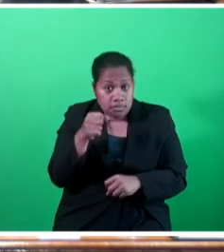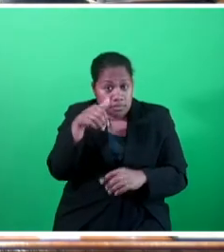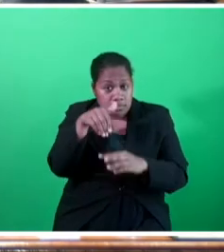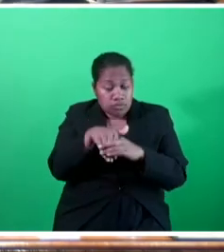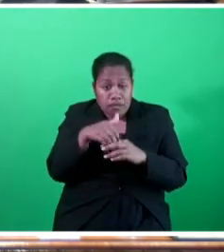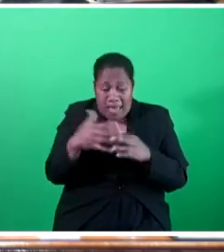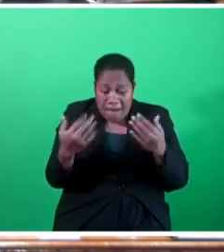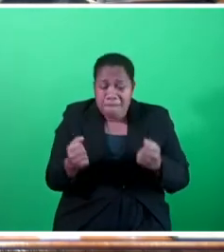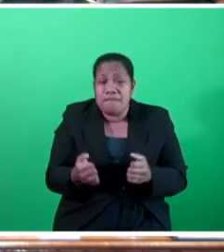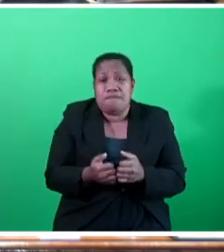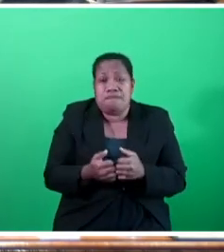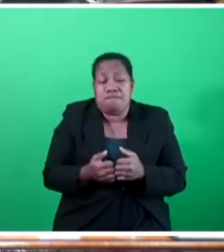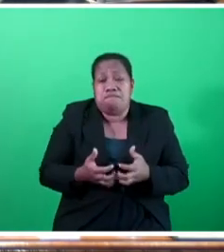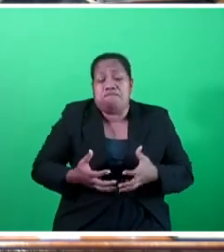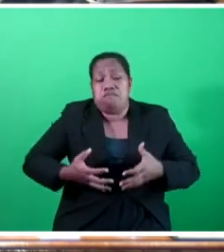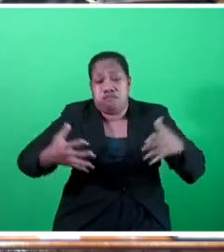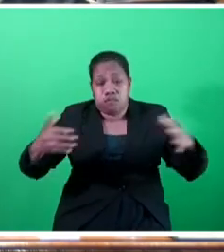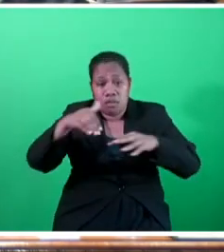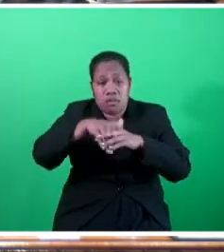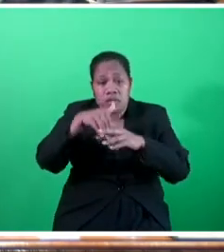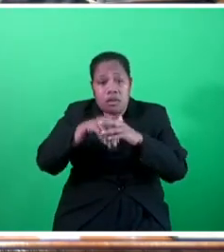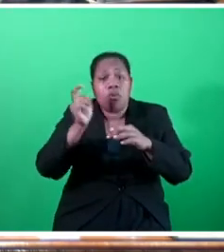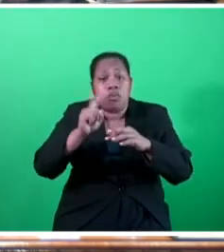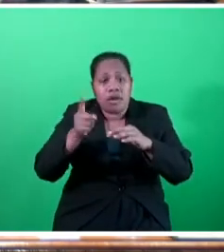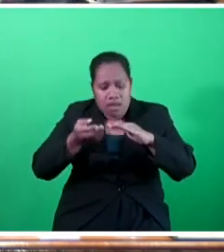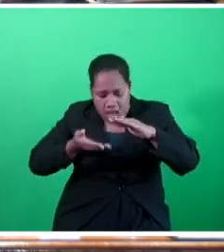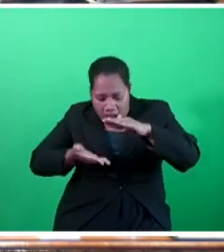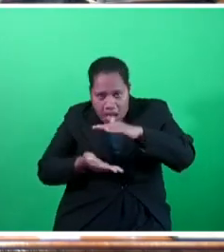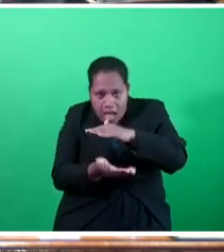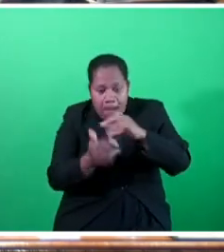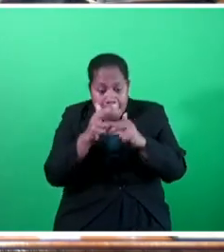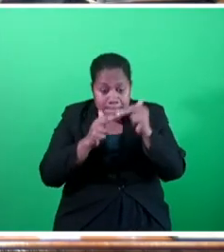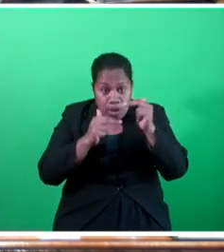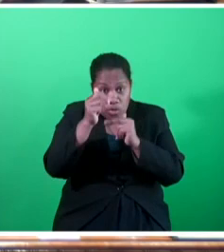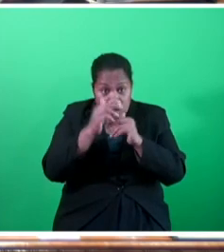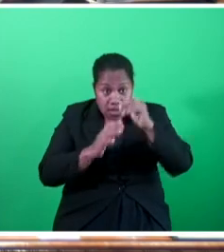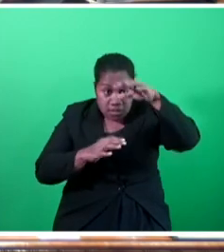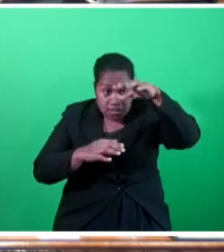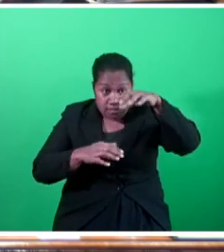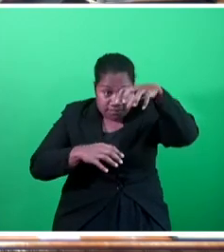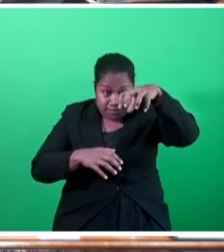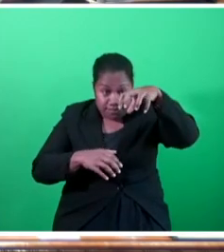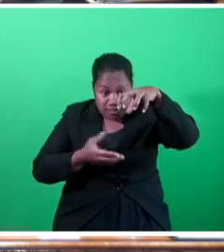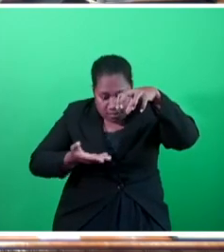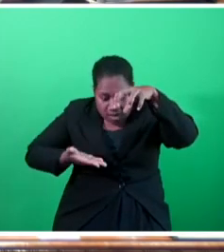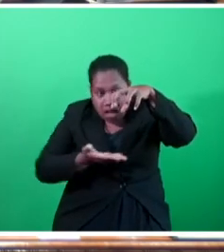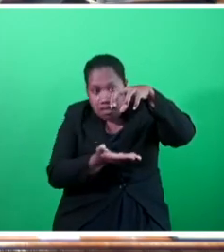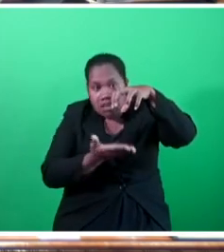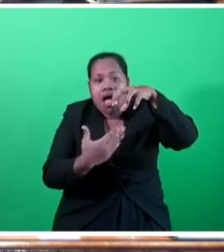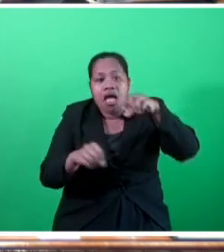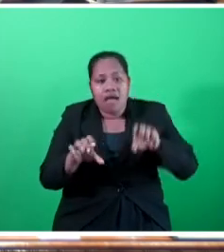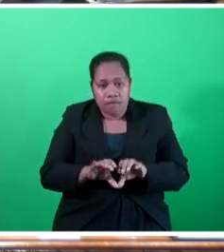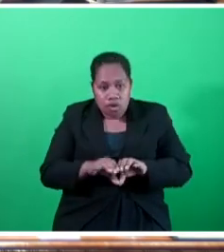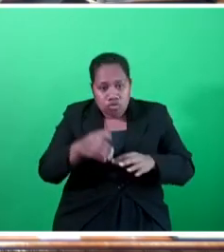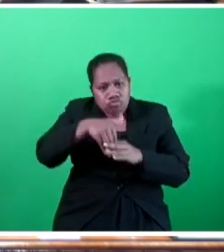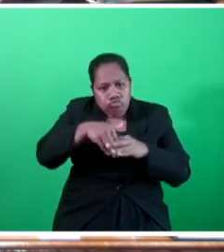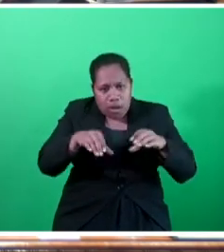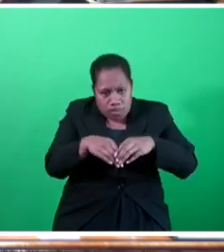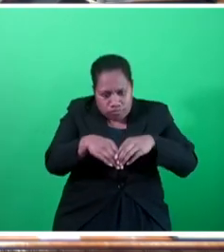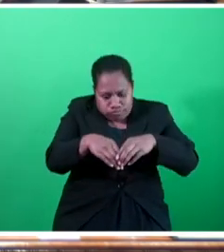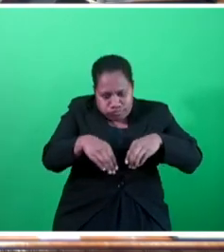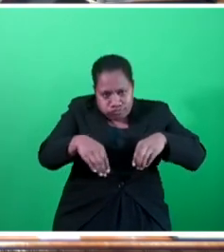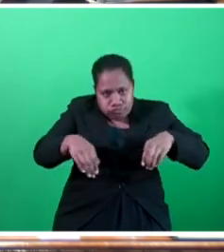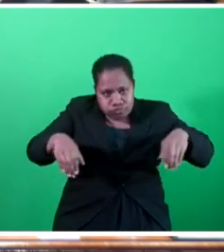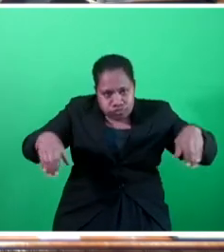huge drains that actually go underneath buildings in Nadi town. And unfortunately, back in the 90s or so, a number of buildings